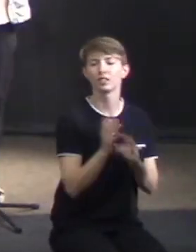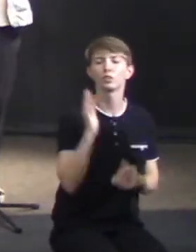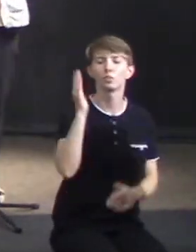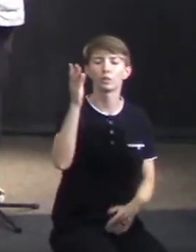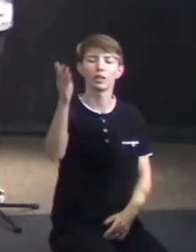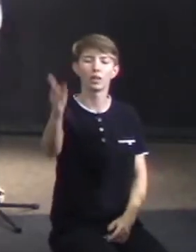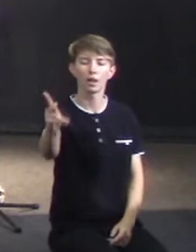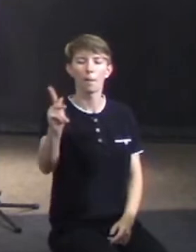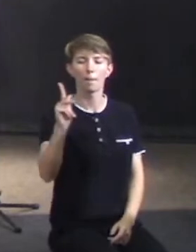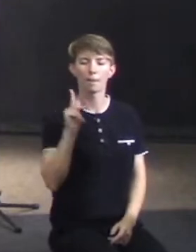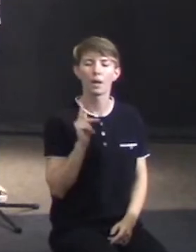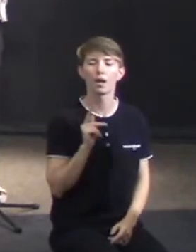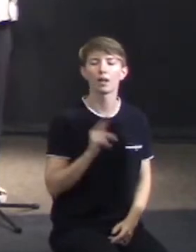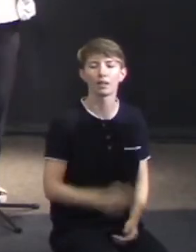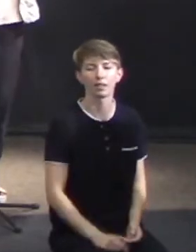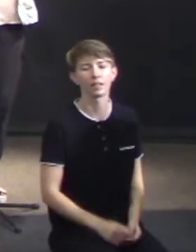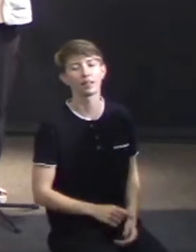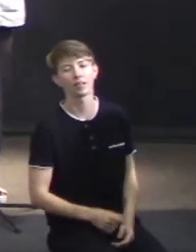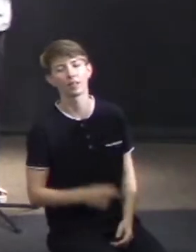utaboya.